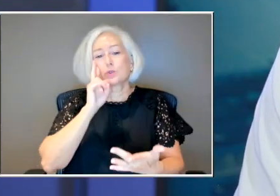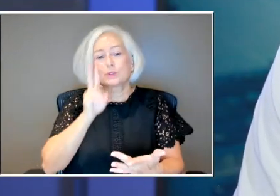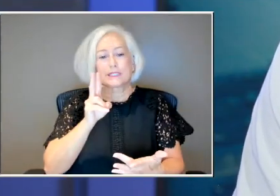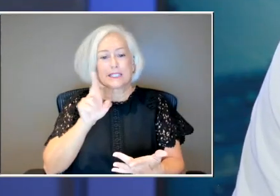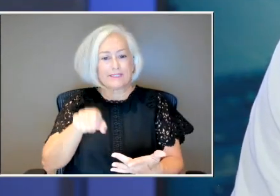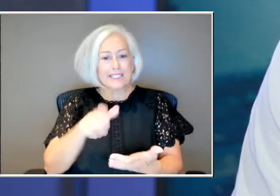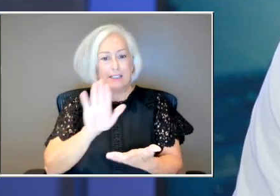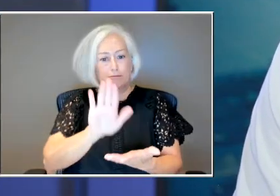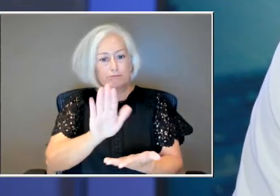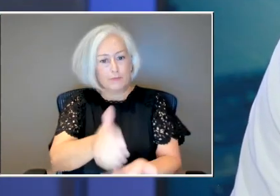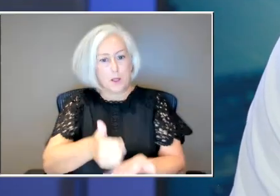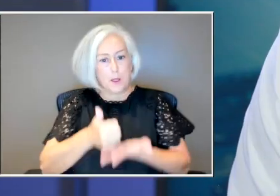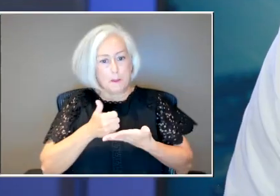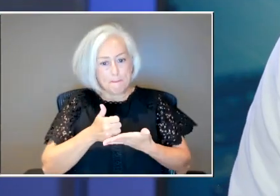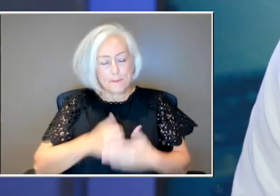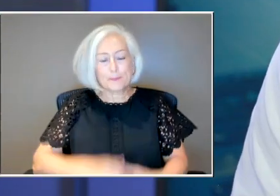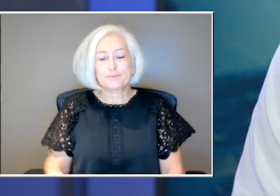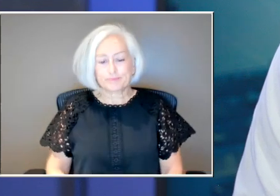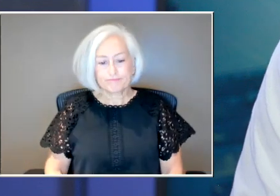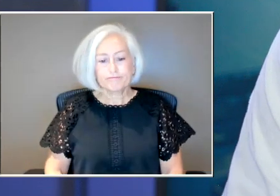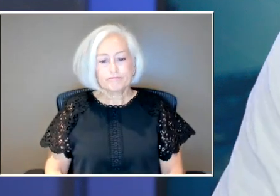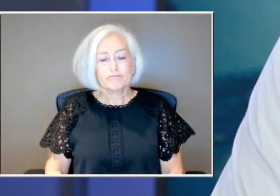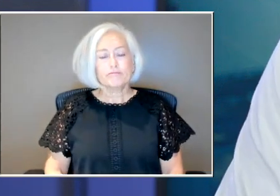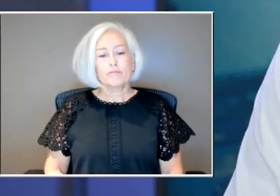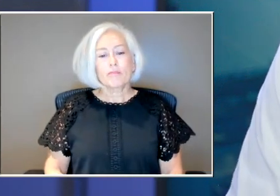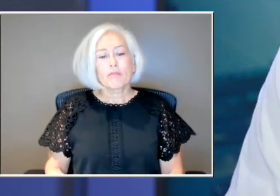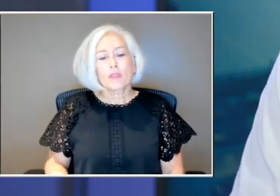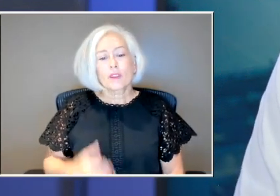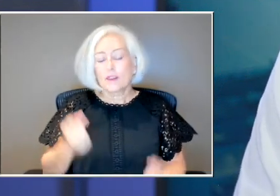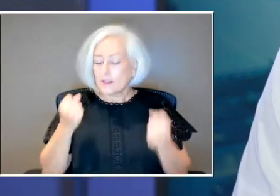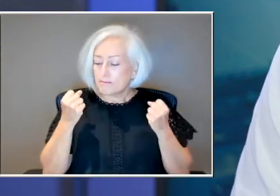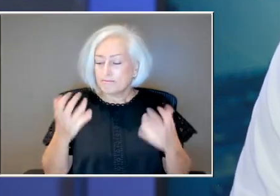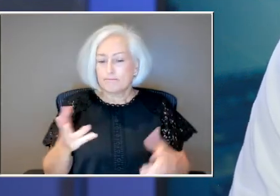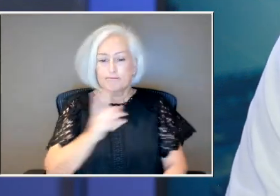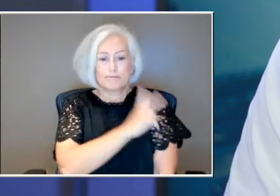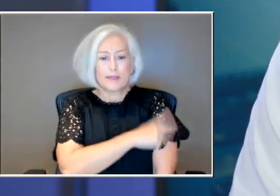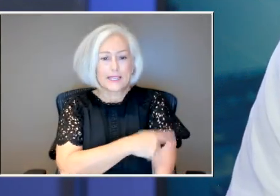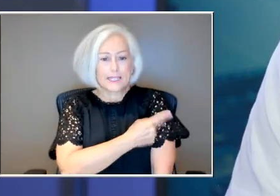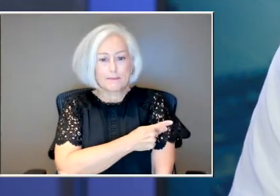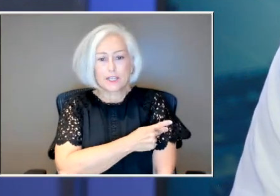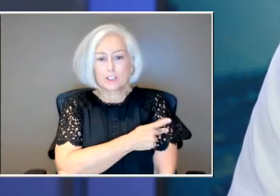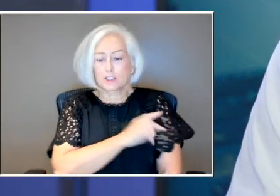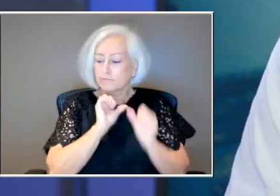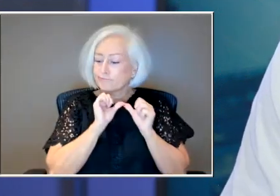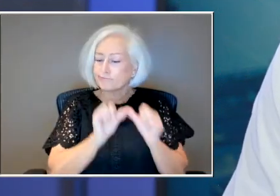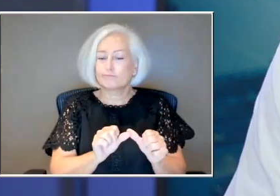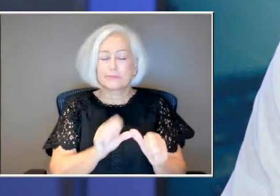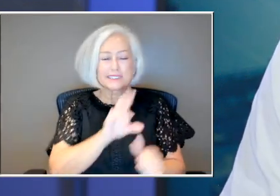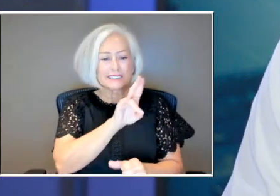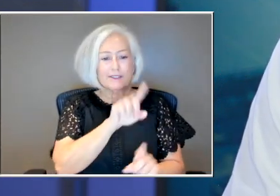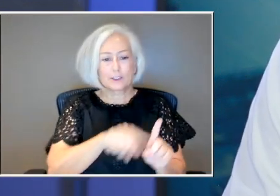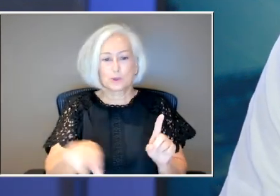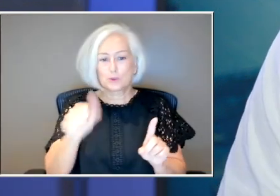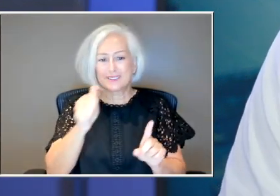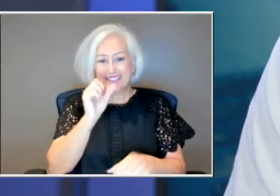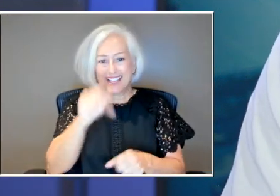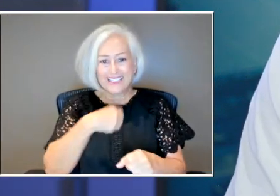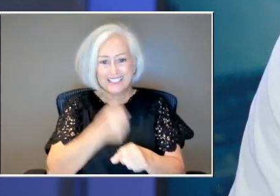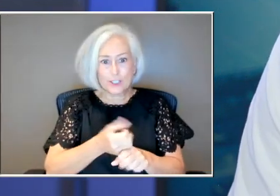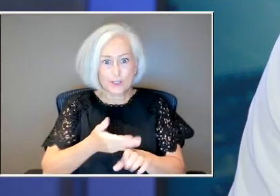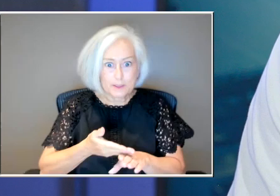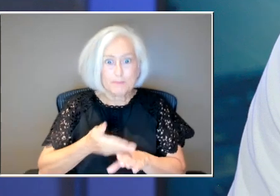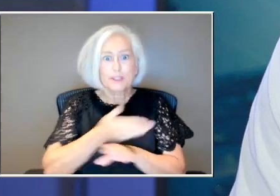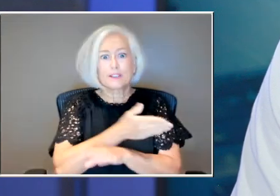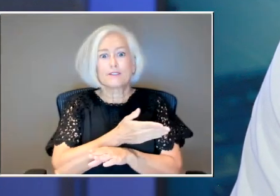with patients who have endometriosis is many of them go on average 7 to 10 years from the onset of symptoms before they receive an